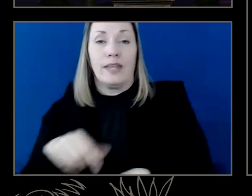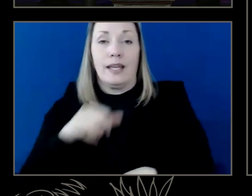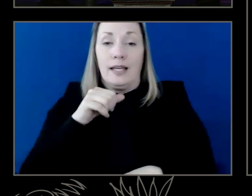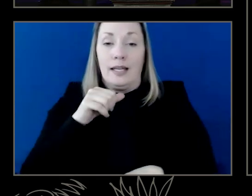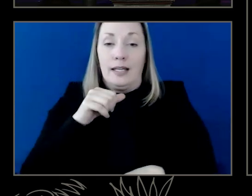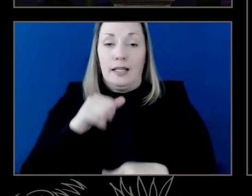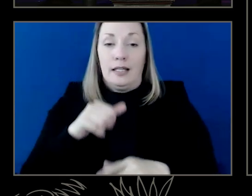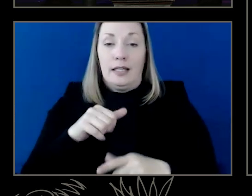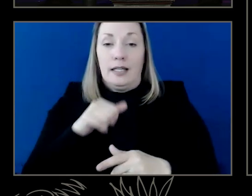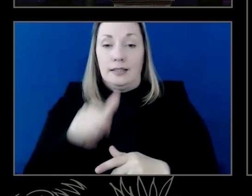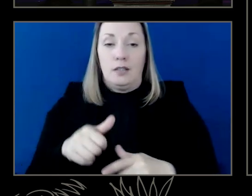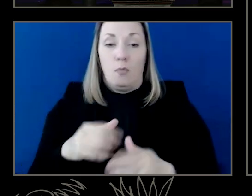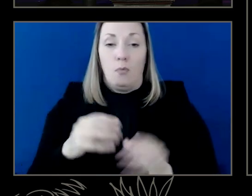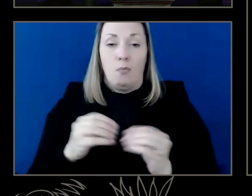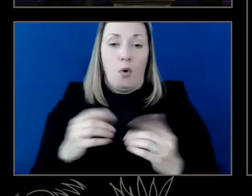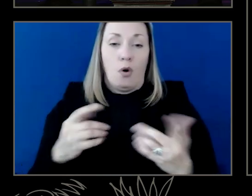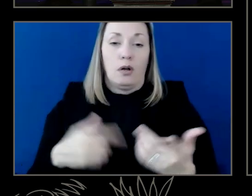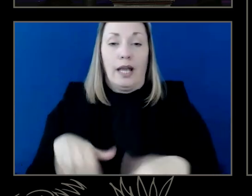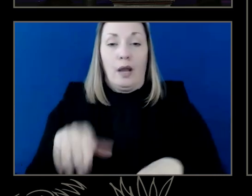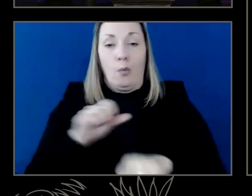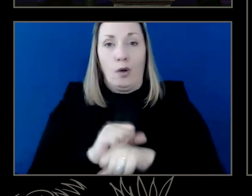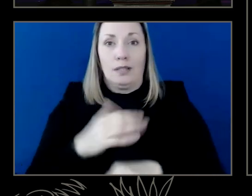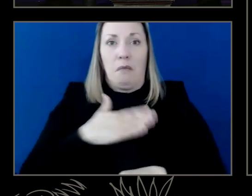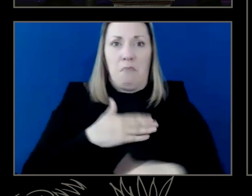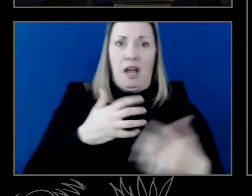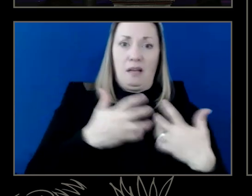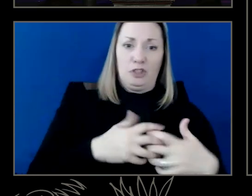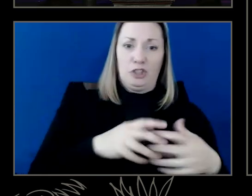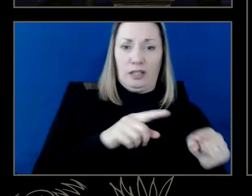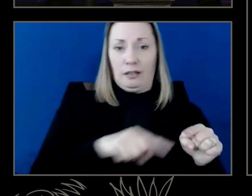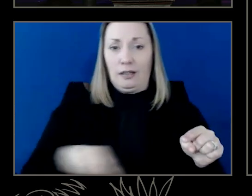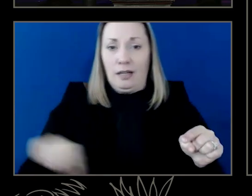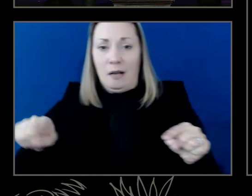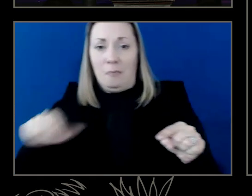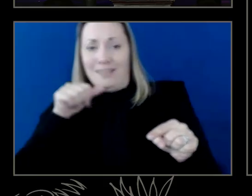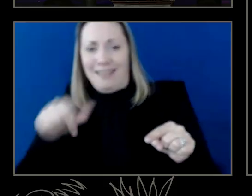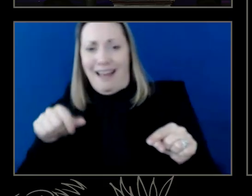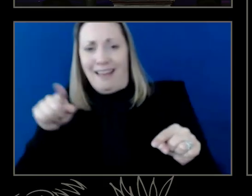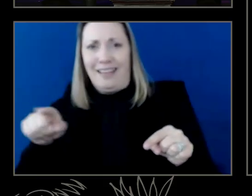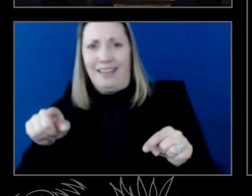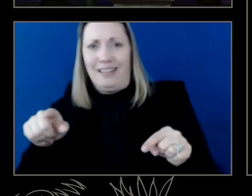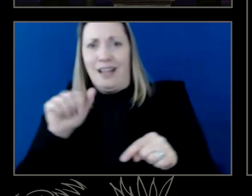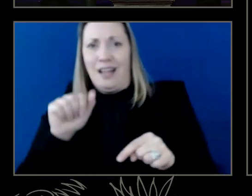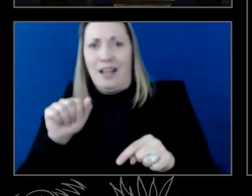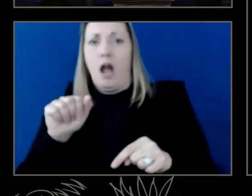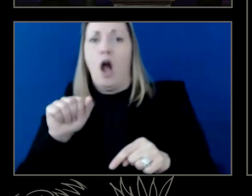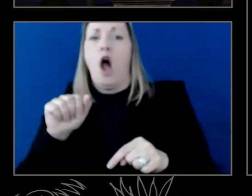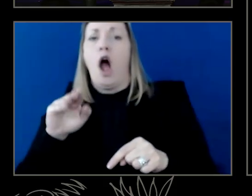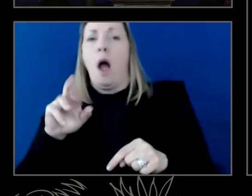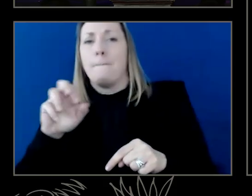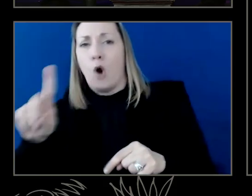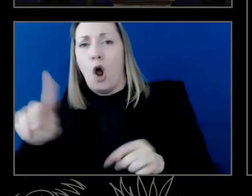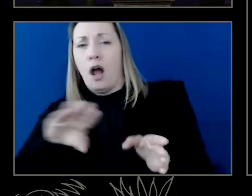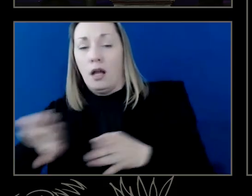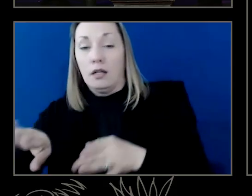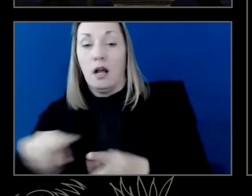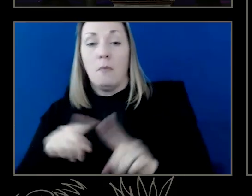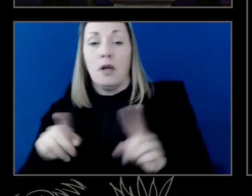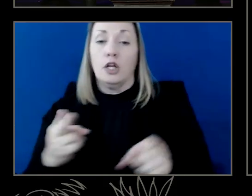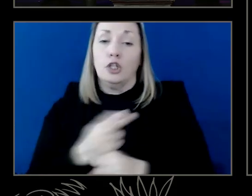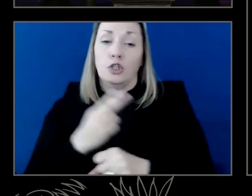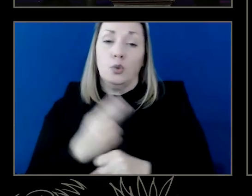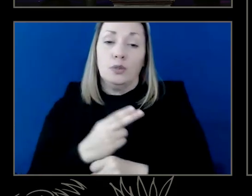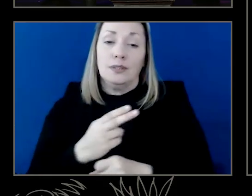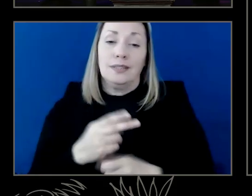works on my machine, but not in staging, not in prod. It enables safe rollbacks and